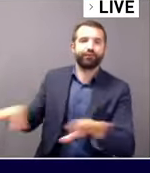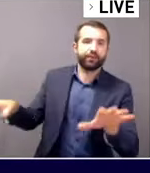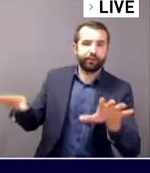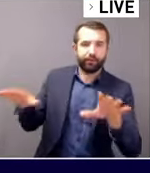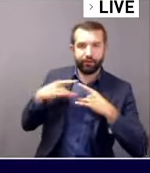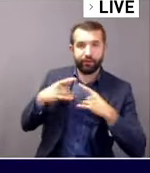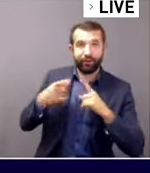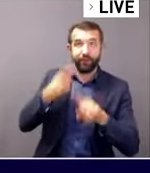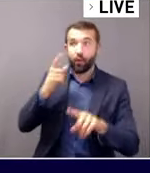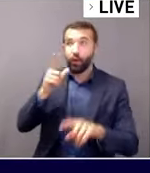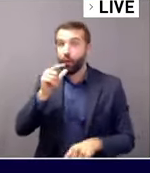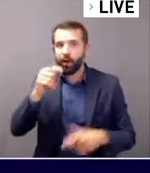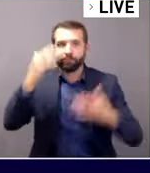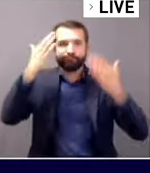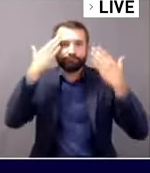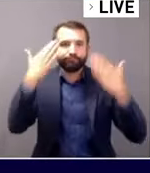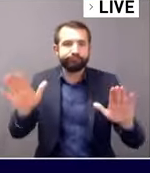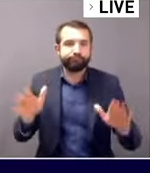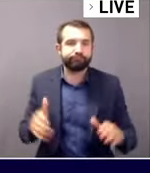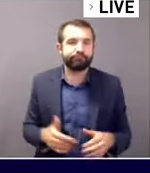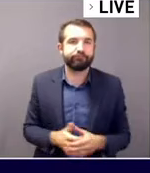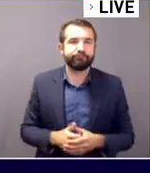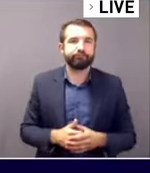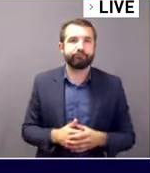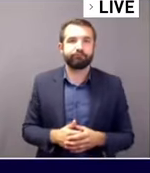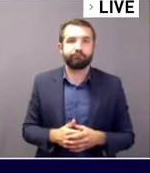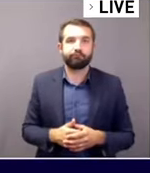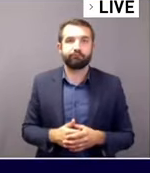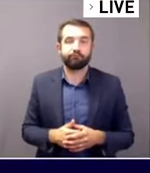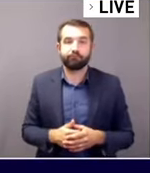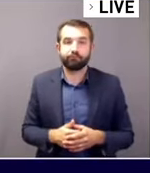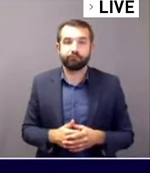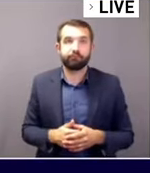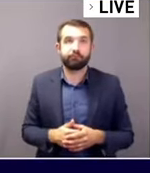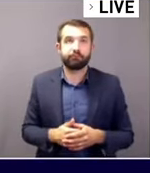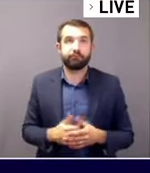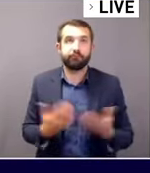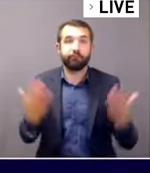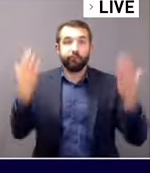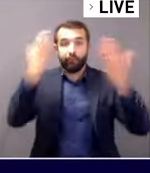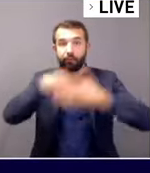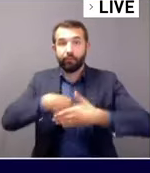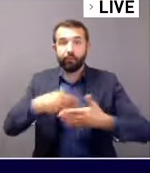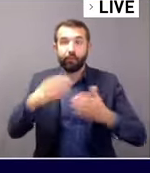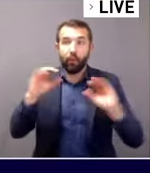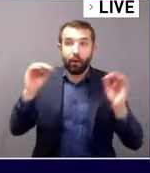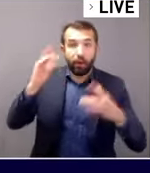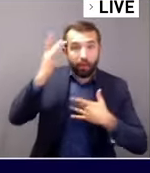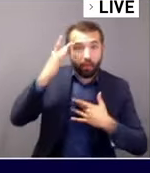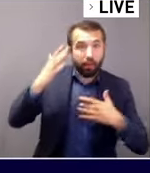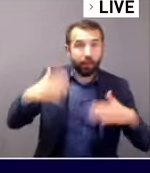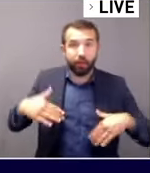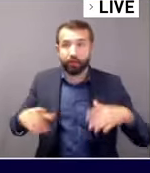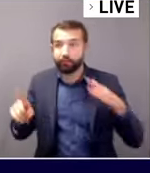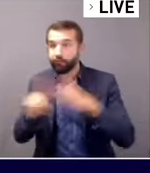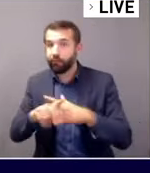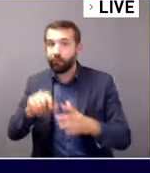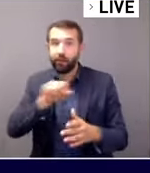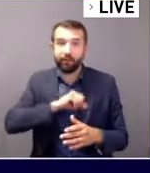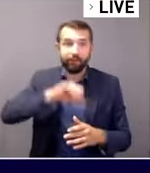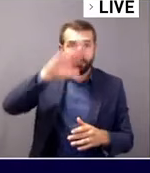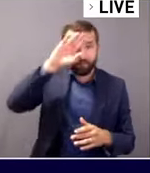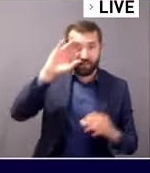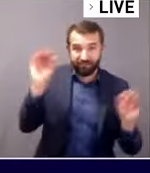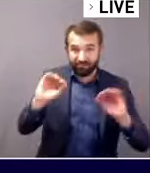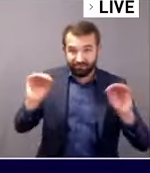may be associated with those outbreaks, be asymptomatic or pre-symptomatic, and then unknowingly infect other people in